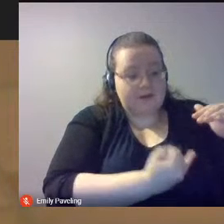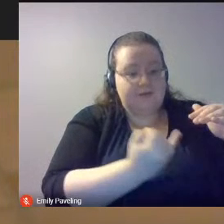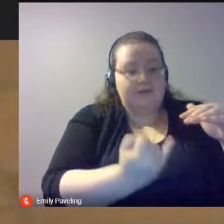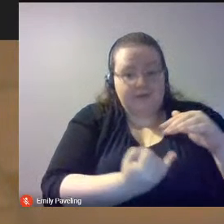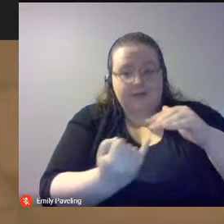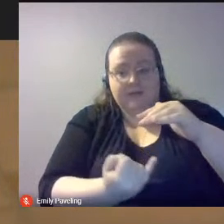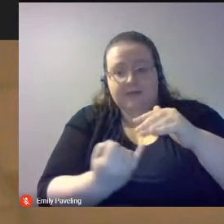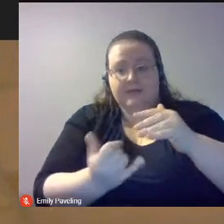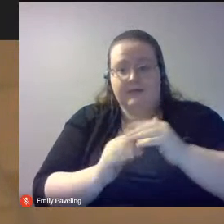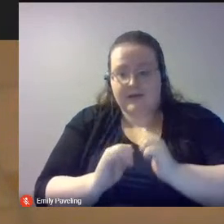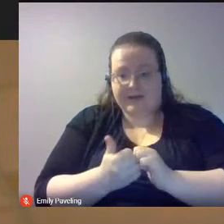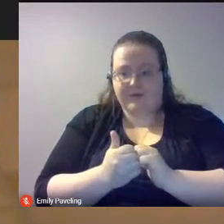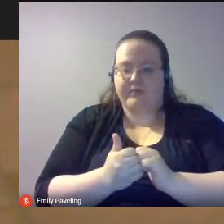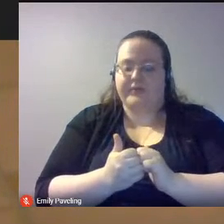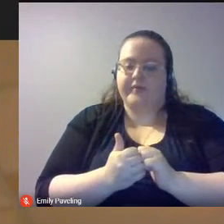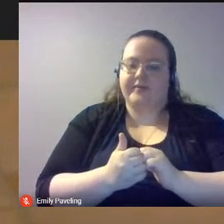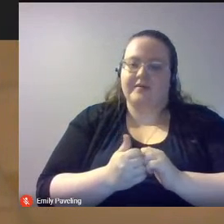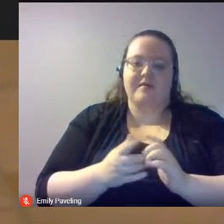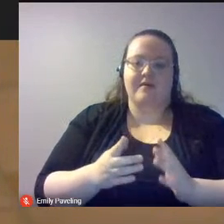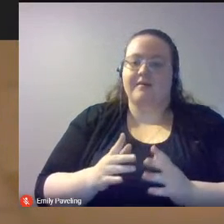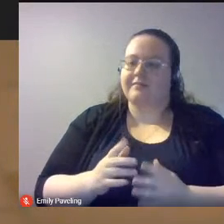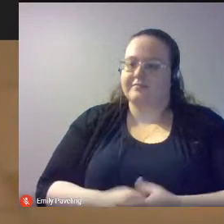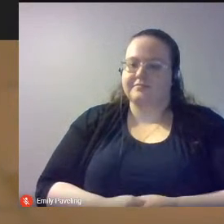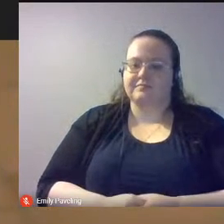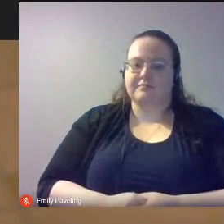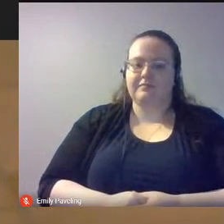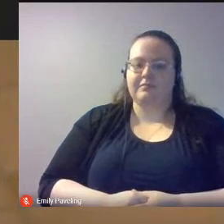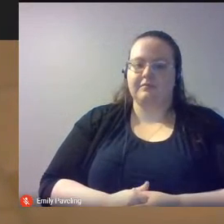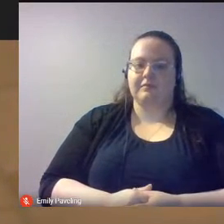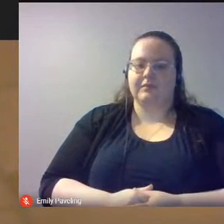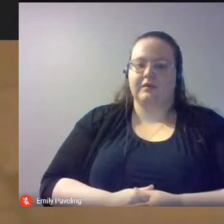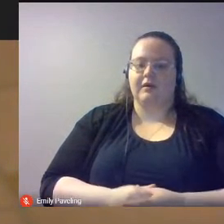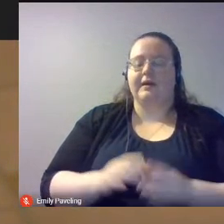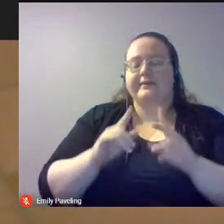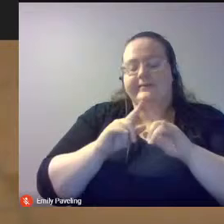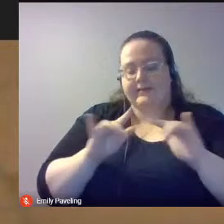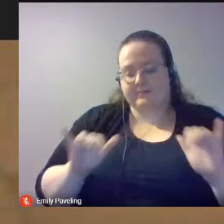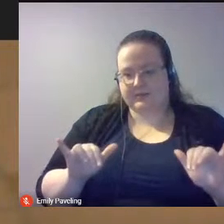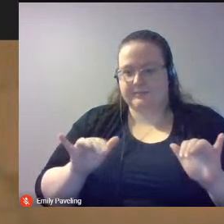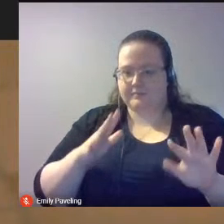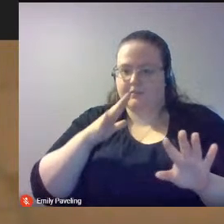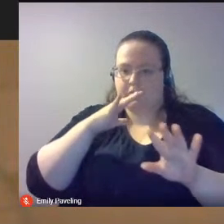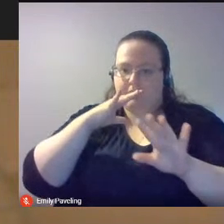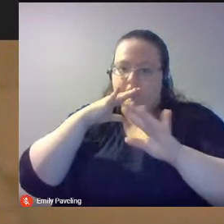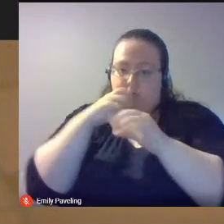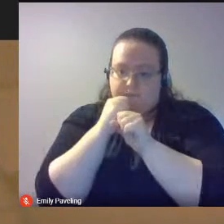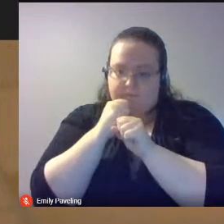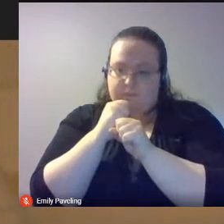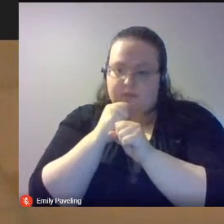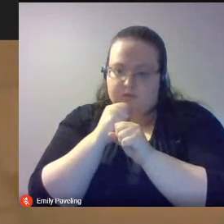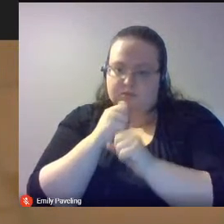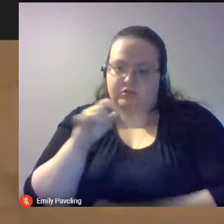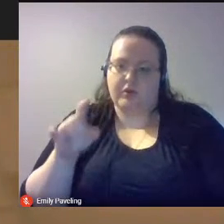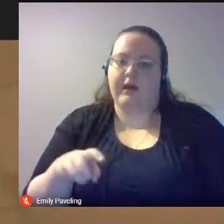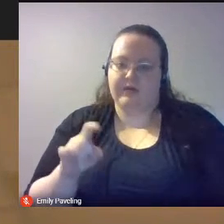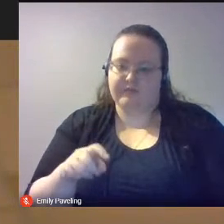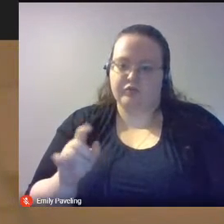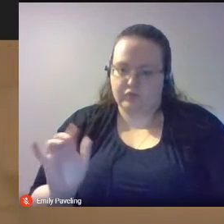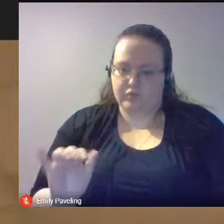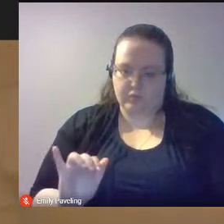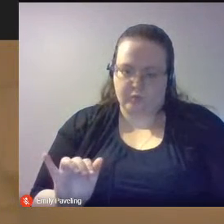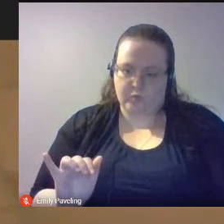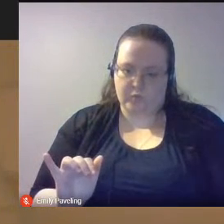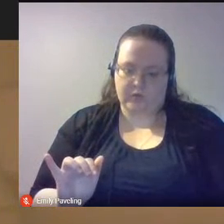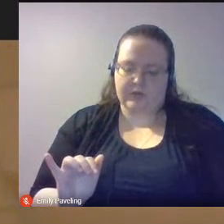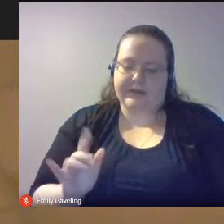will be. At the same time, we need to maintain confidentiality of the confirmed case, and we will do that